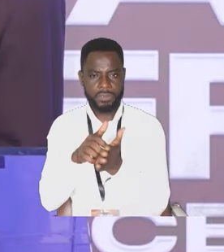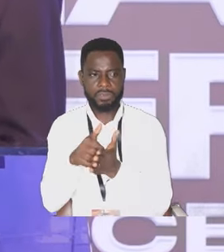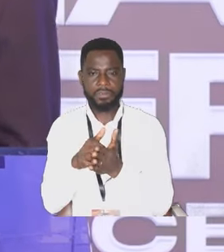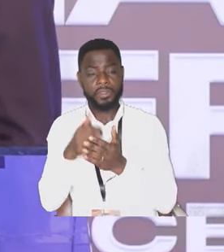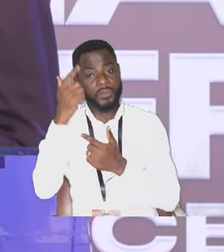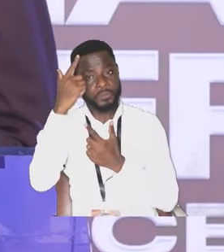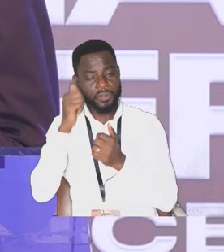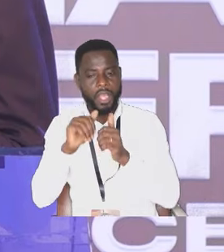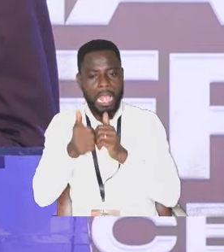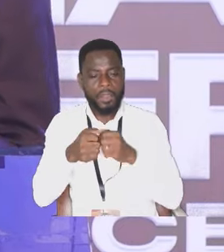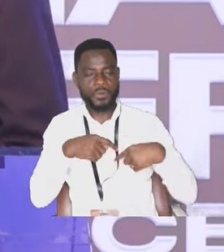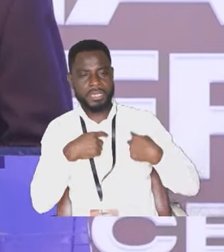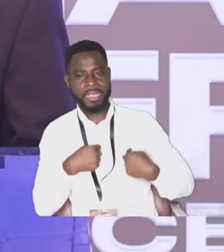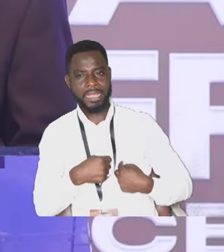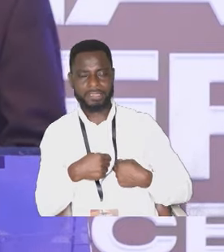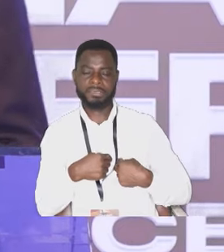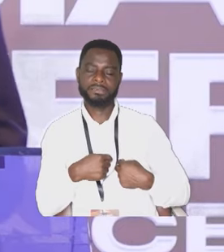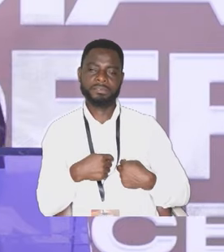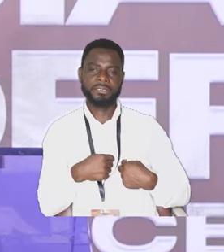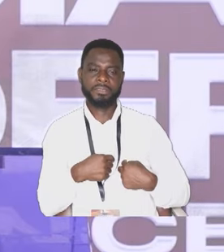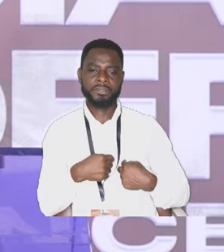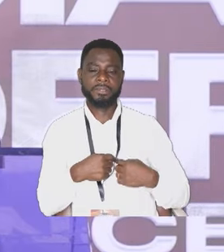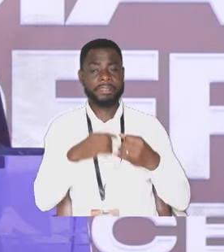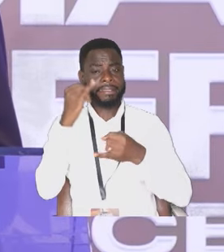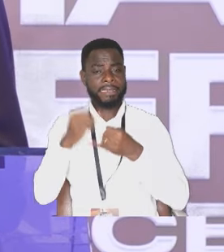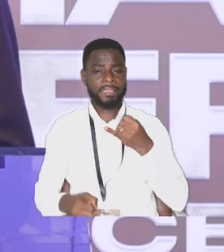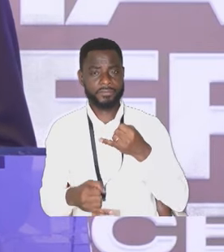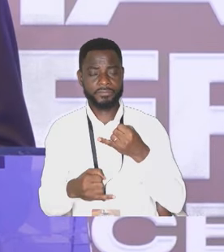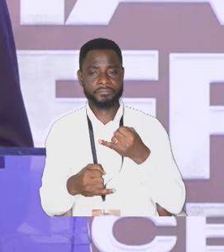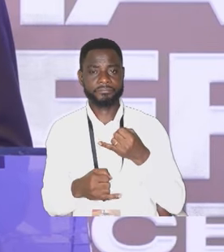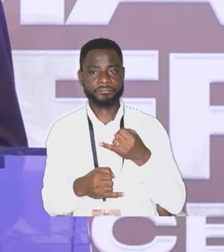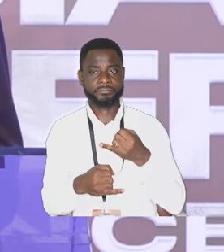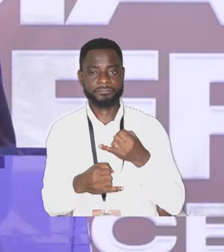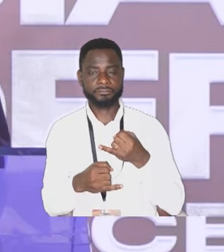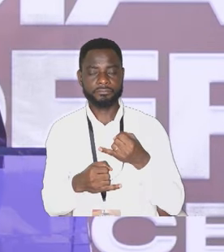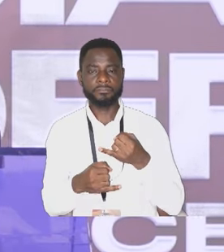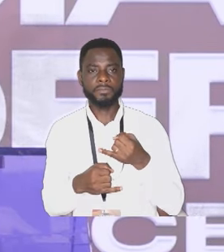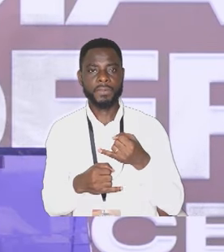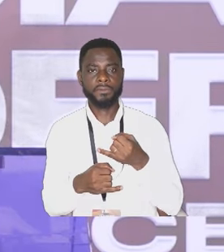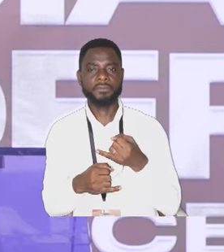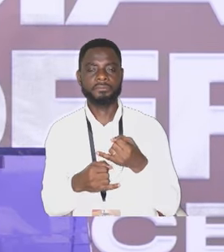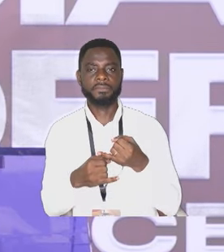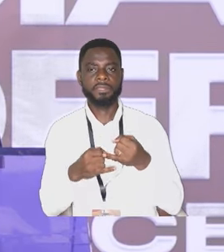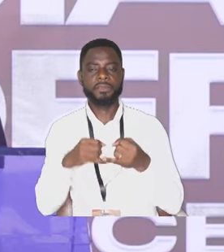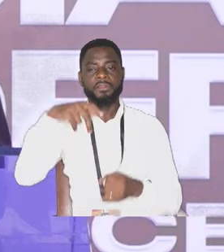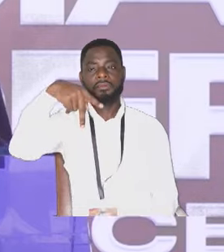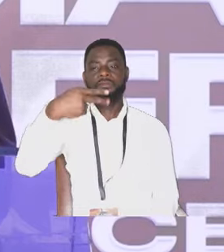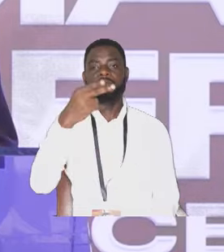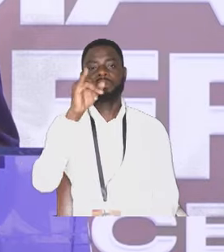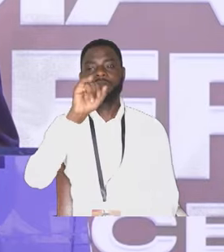of how the heart is. Then the last one, here on this series, Philippians chapter